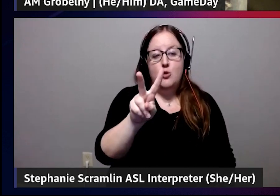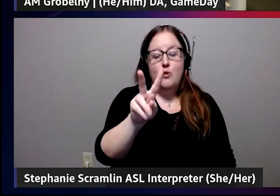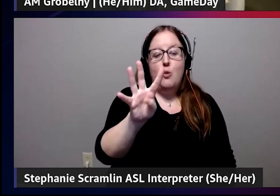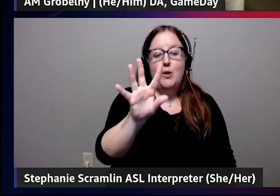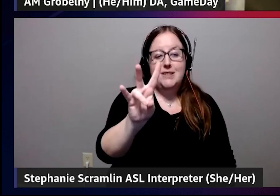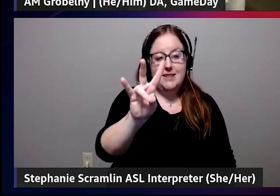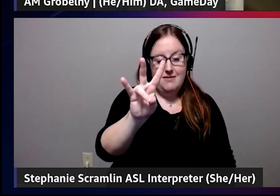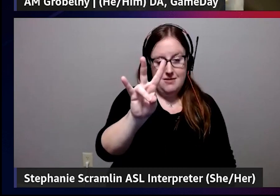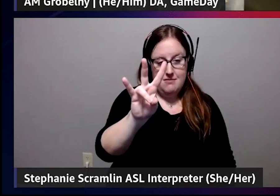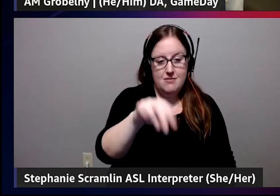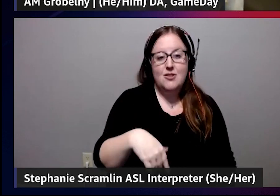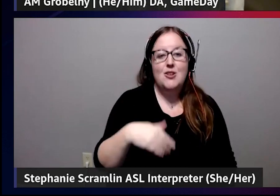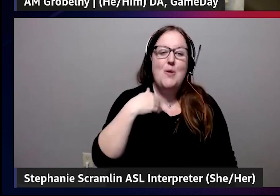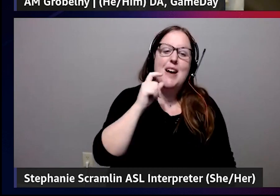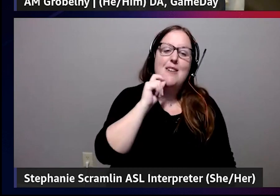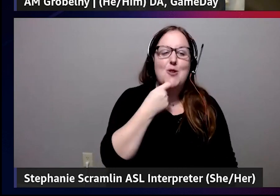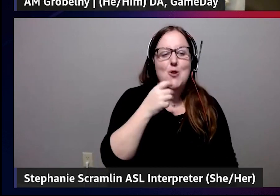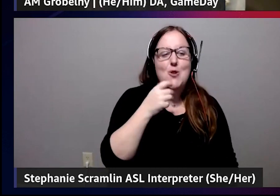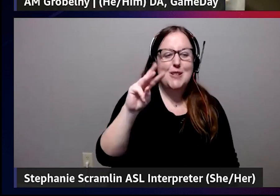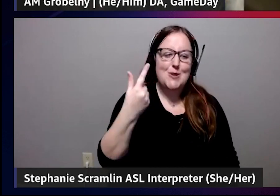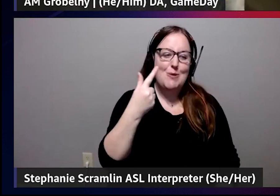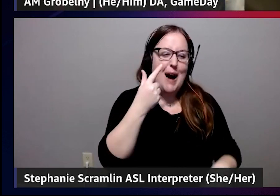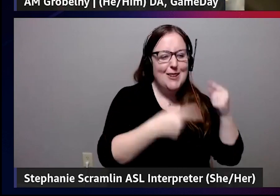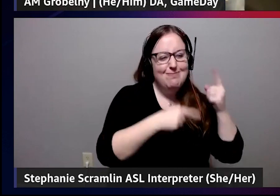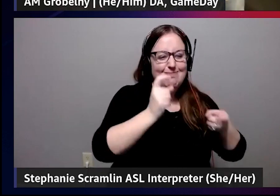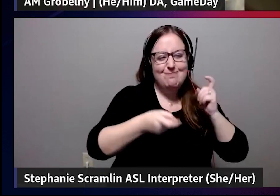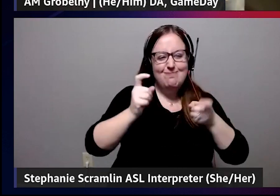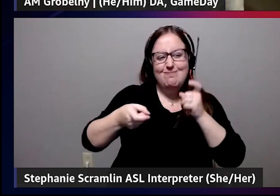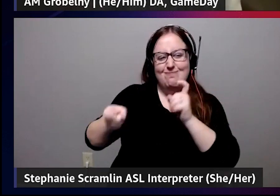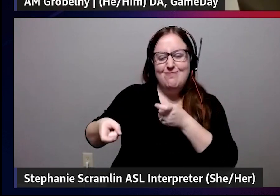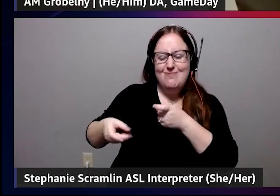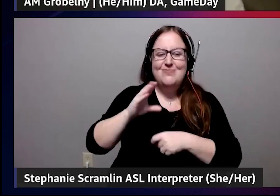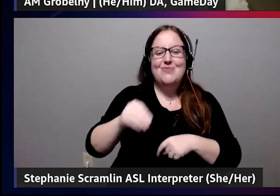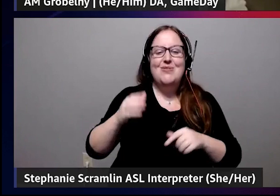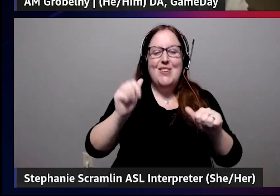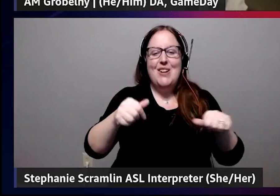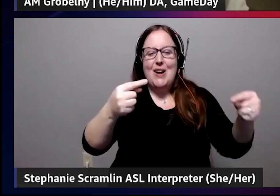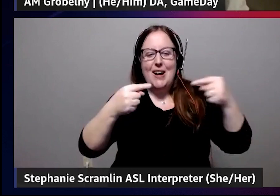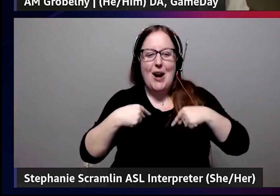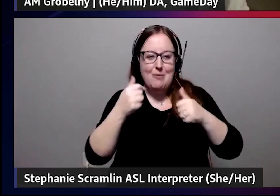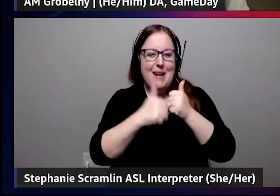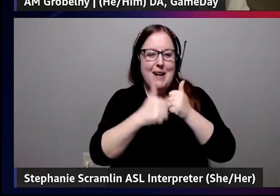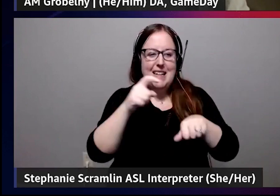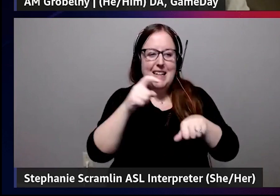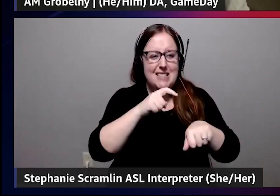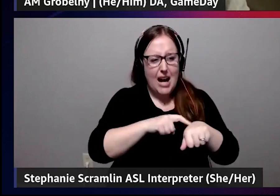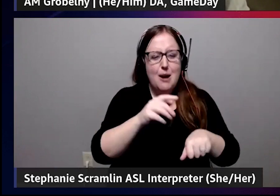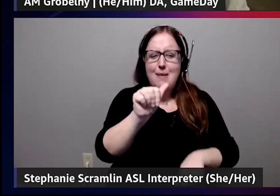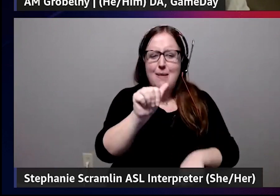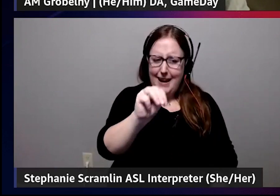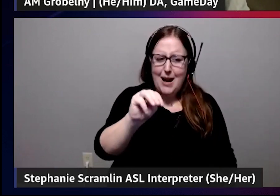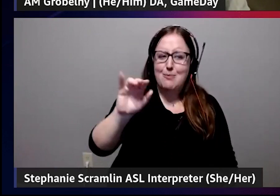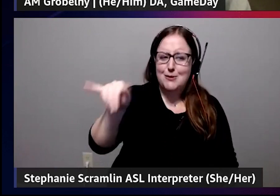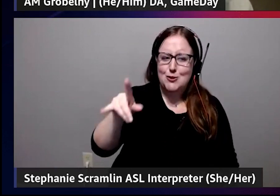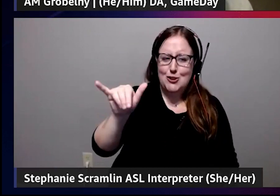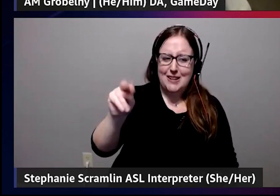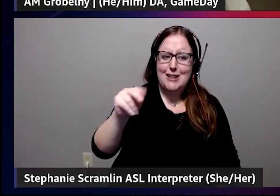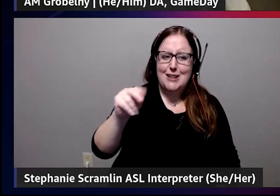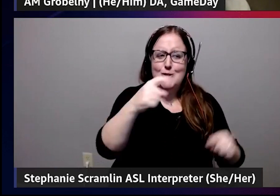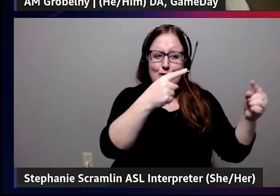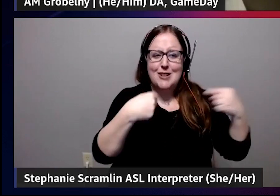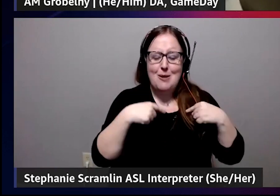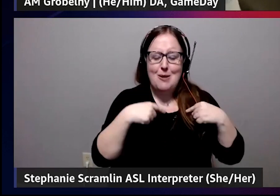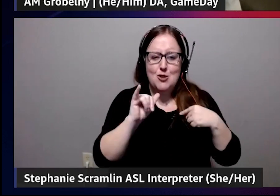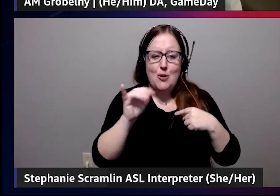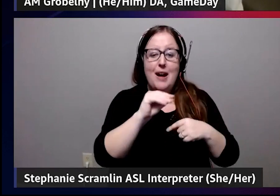have a cool swags. So feel free to drop by. And AM, Jillian, you guys should also drop by as well. Definitely. And last